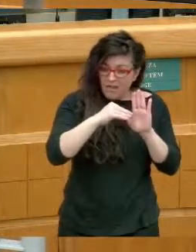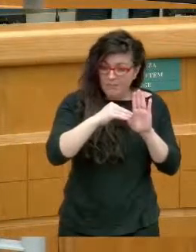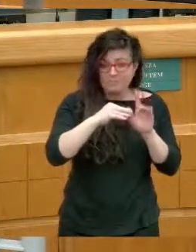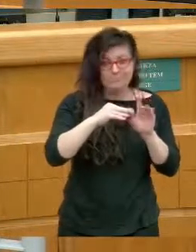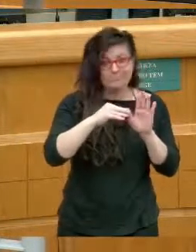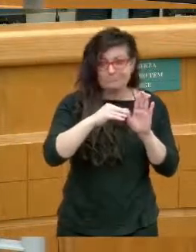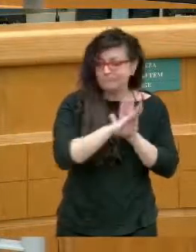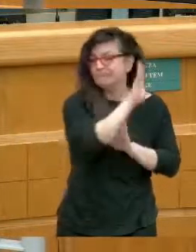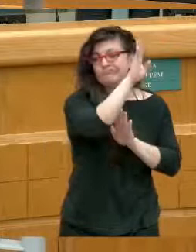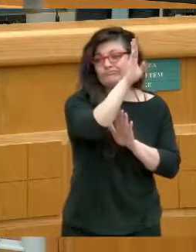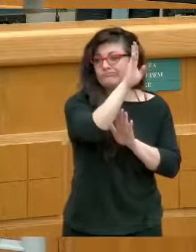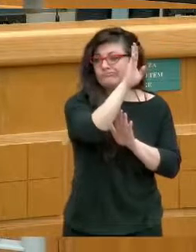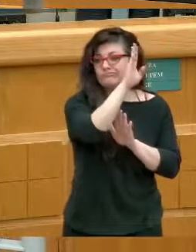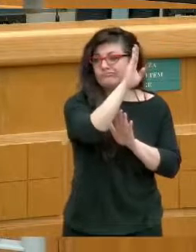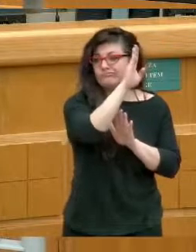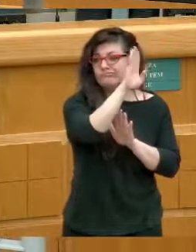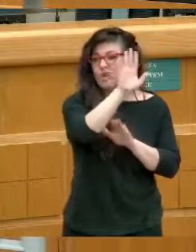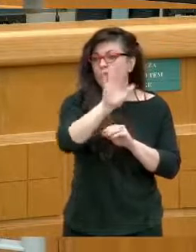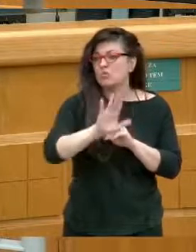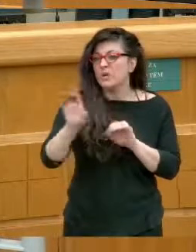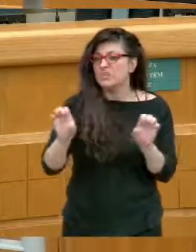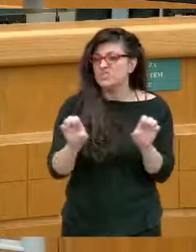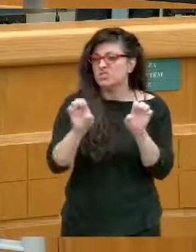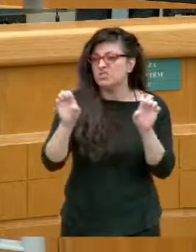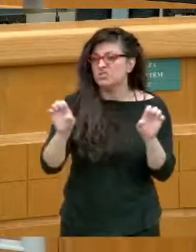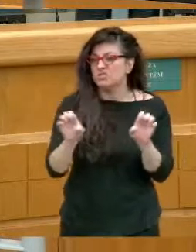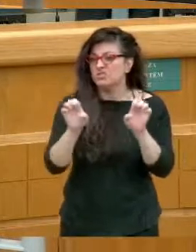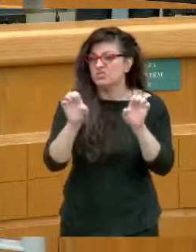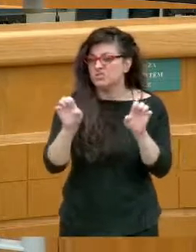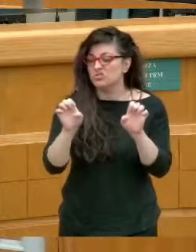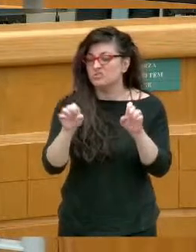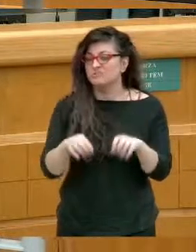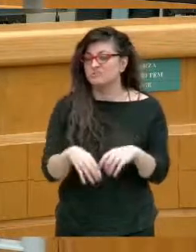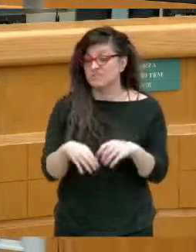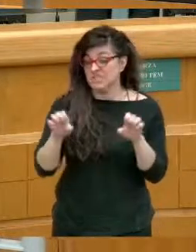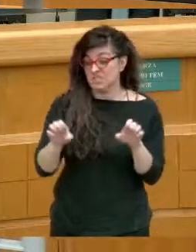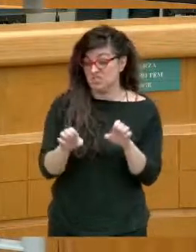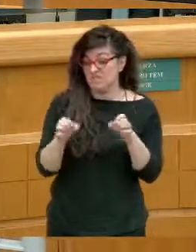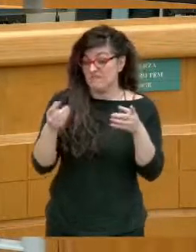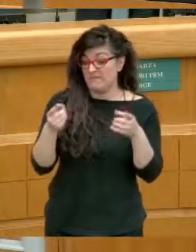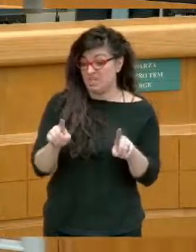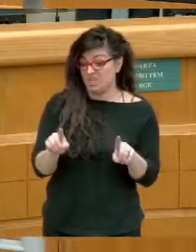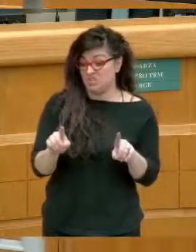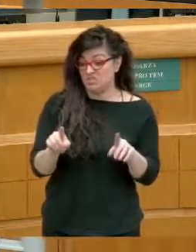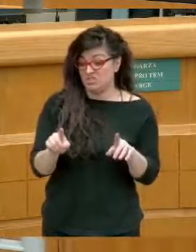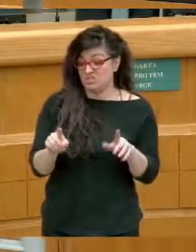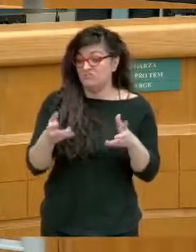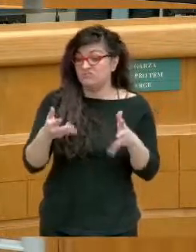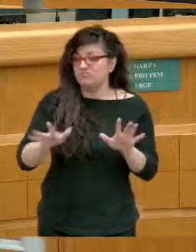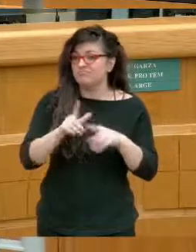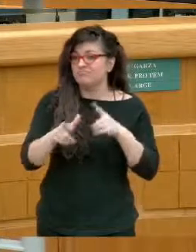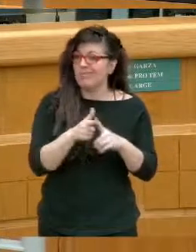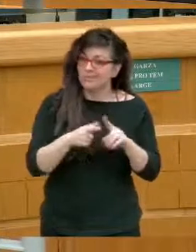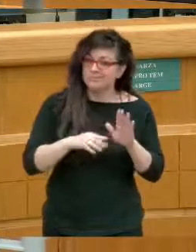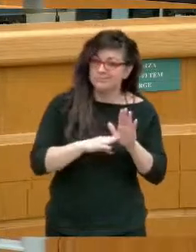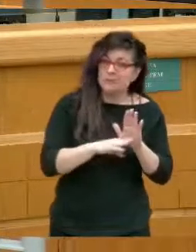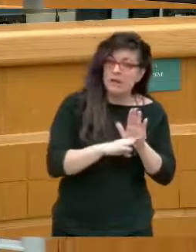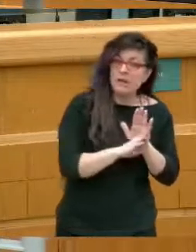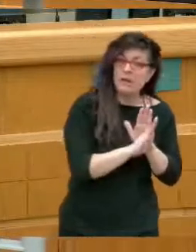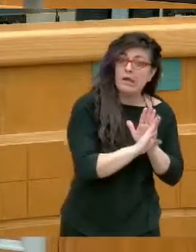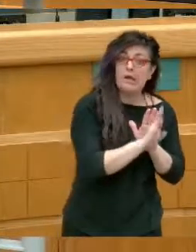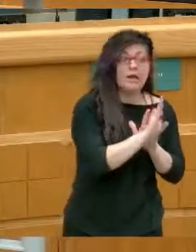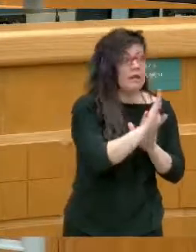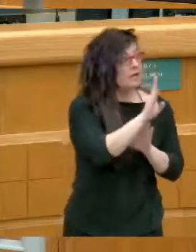stopped right around Easter. After Easter, we started to increase. And that's when you see this curving upwards, curving away